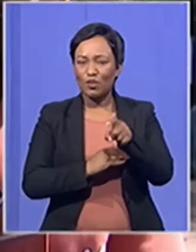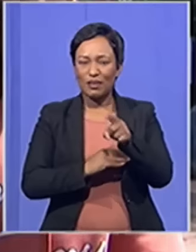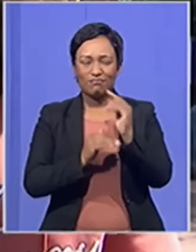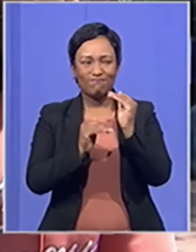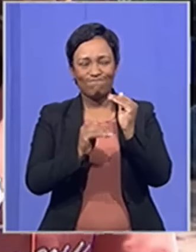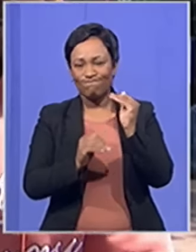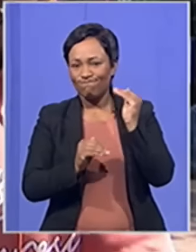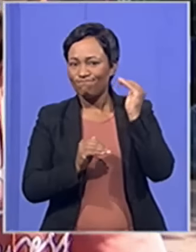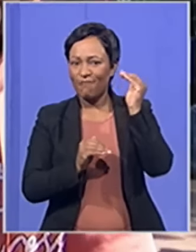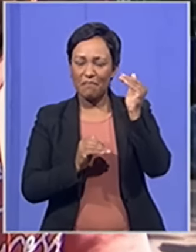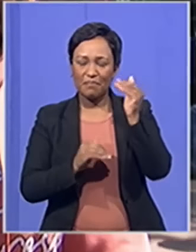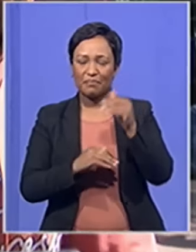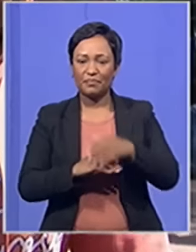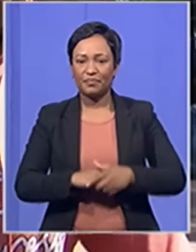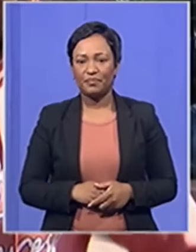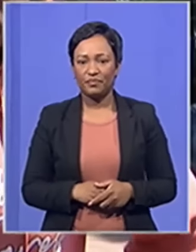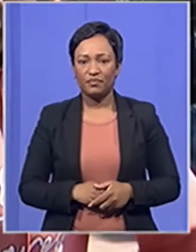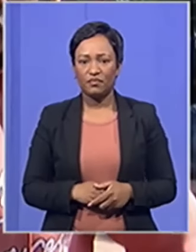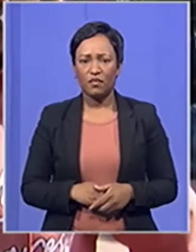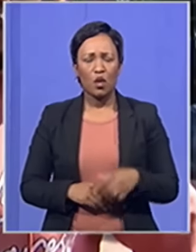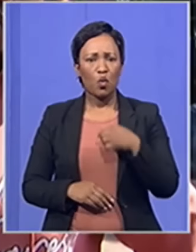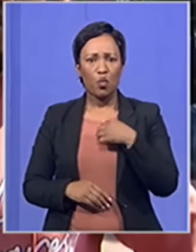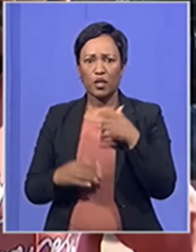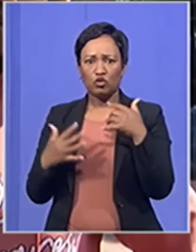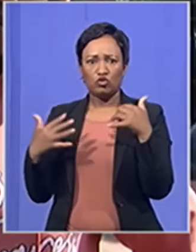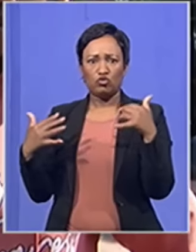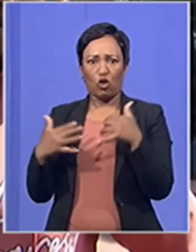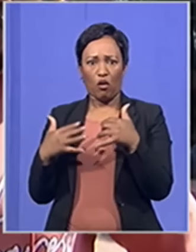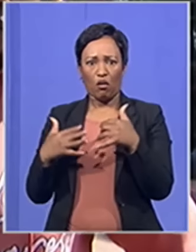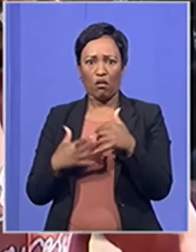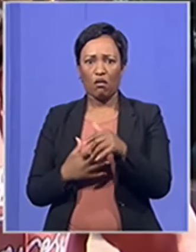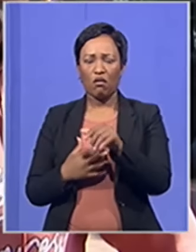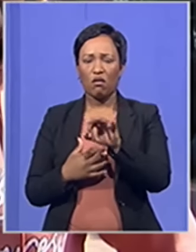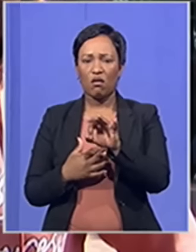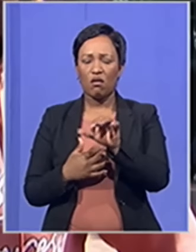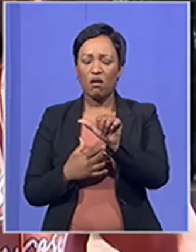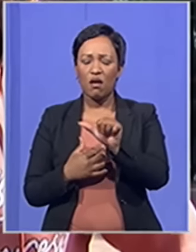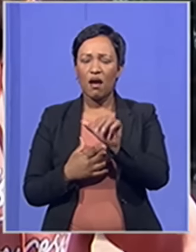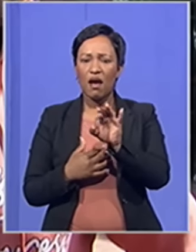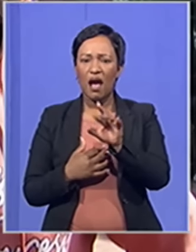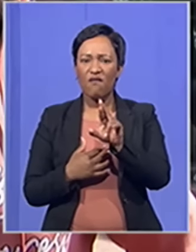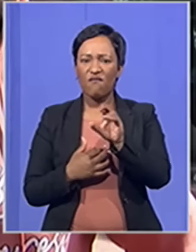godimo. We were so shocked to see AfriForum on campus, and yet